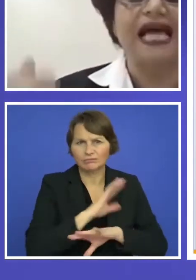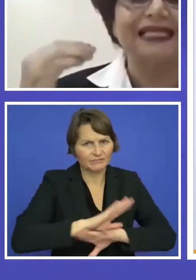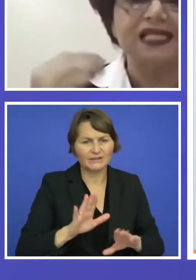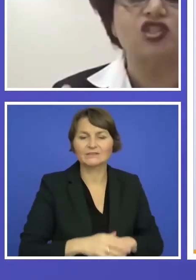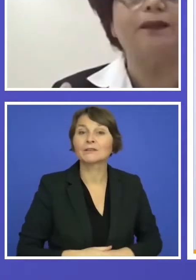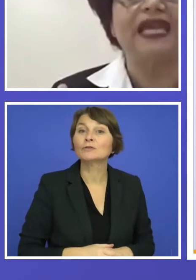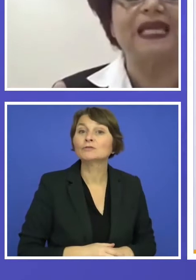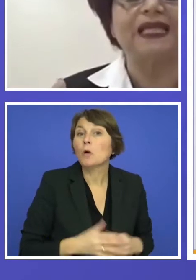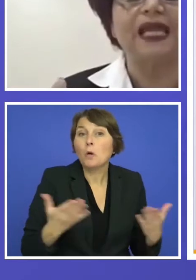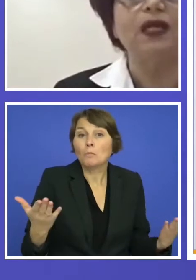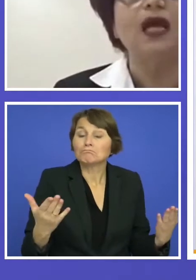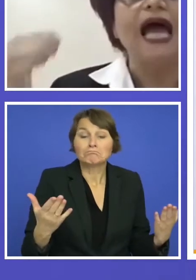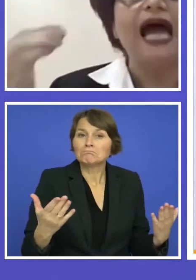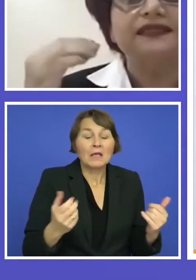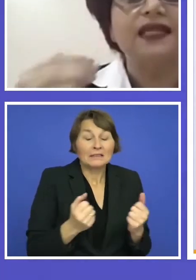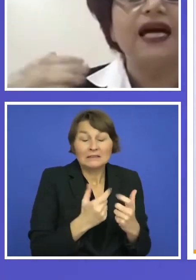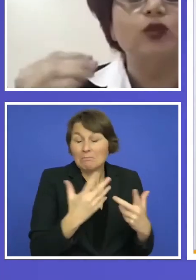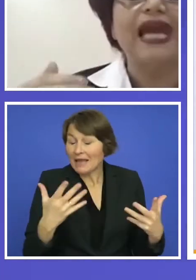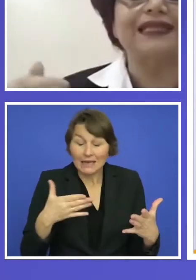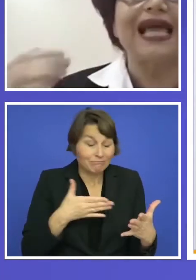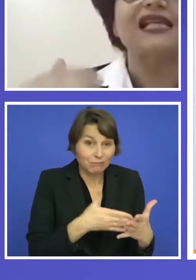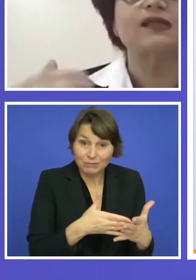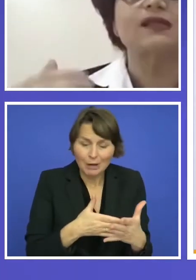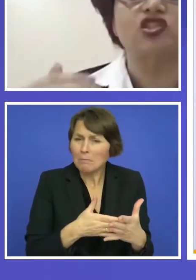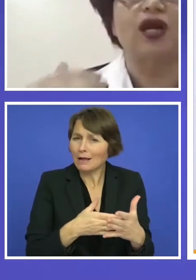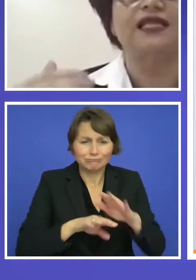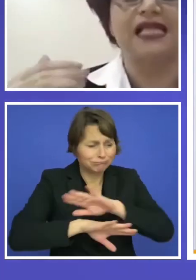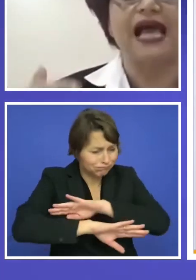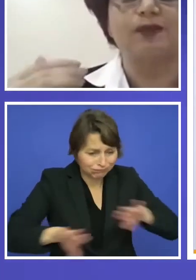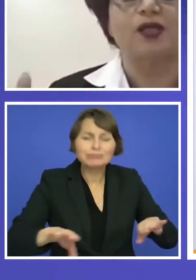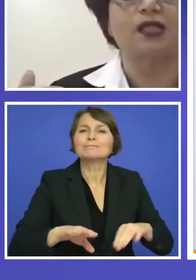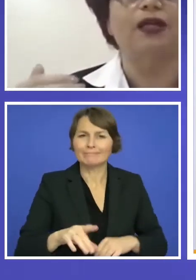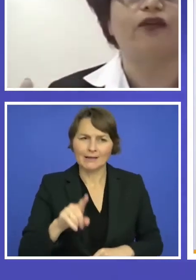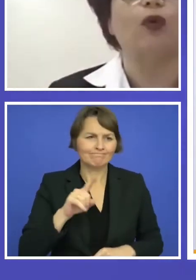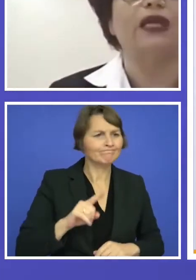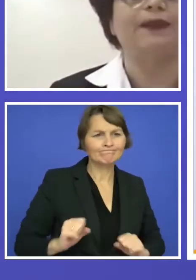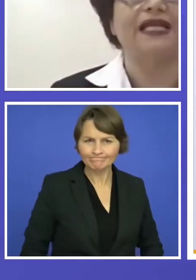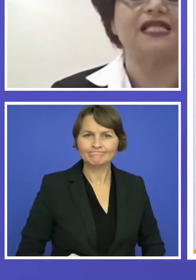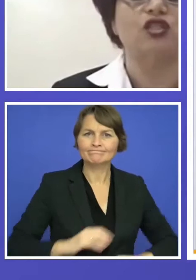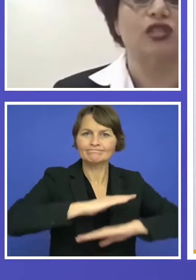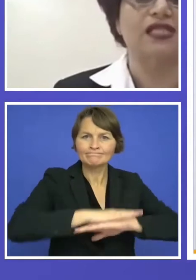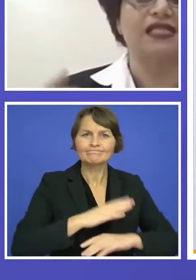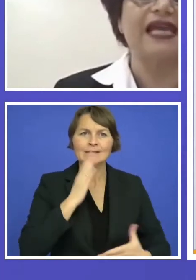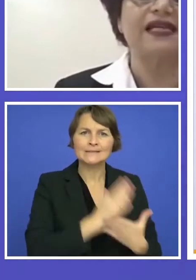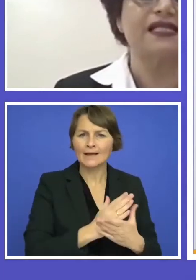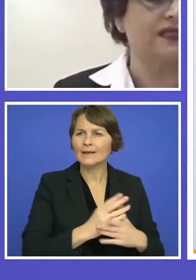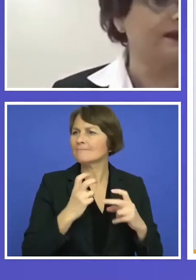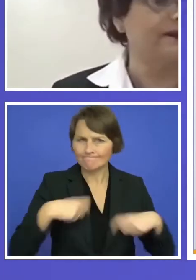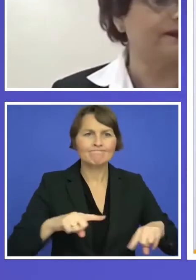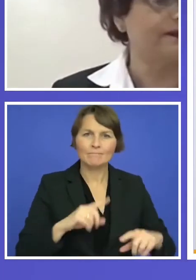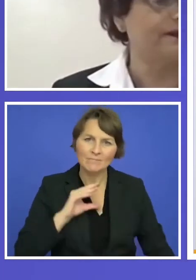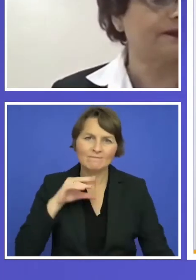all odds, at the decision-making table, and try to get as much rights as possible for our Lebanese nurses.